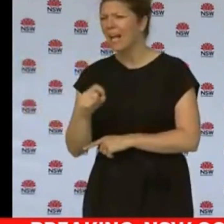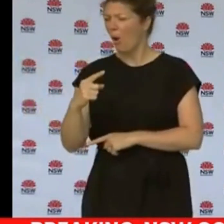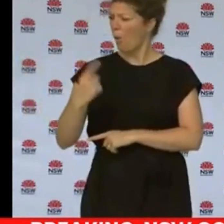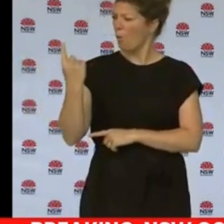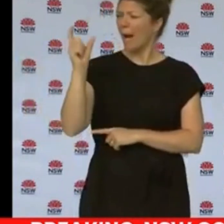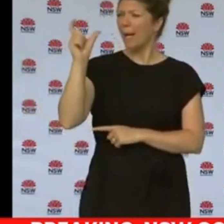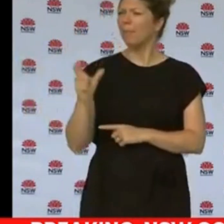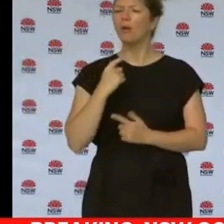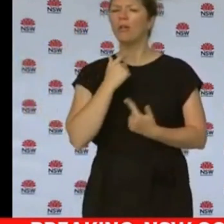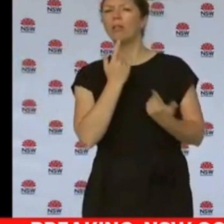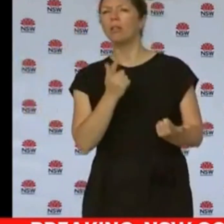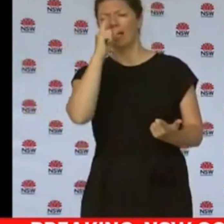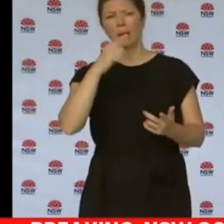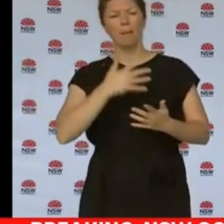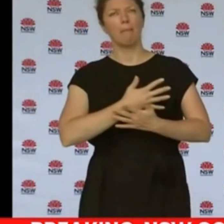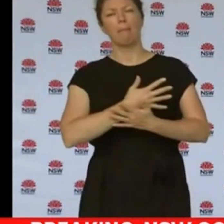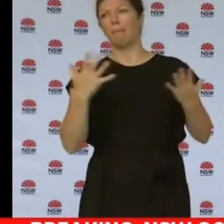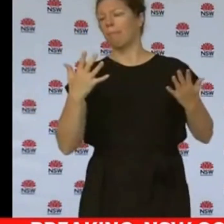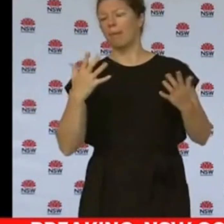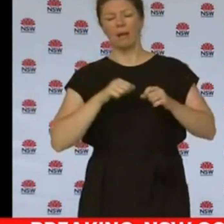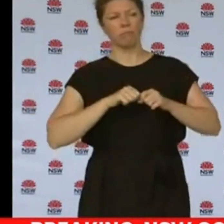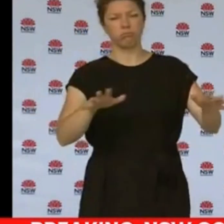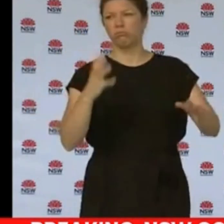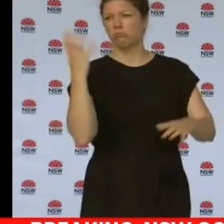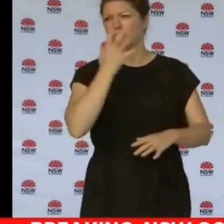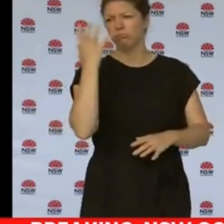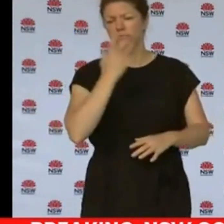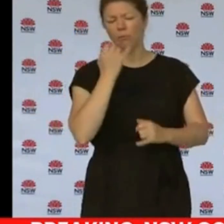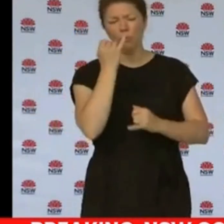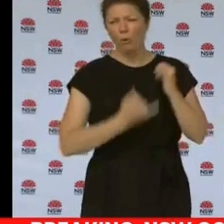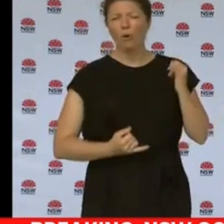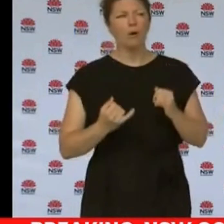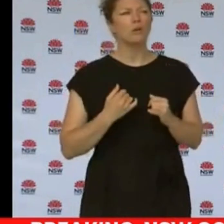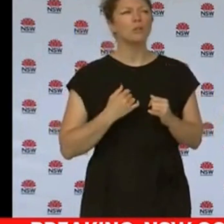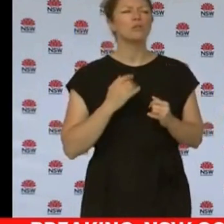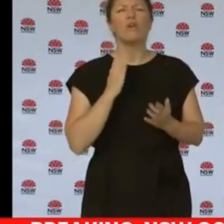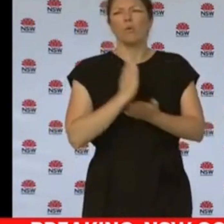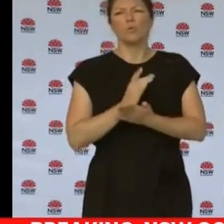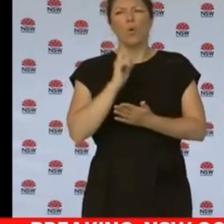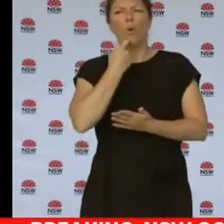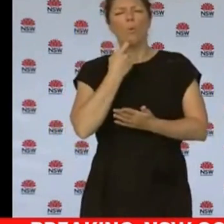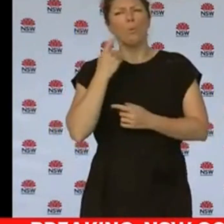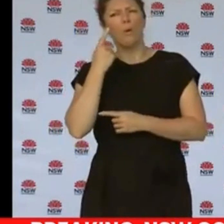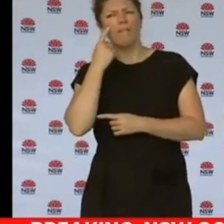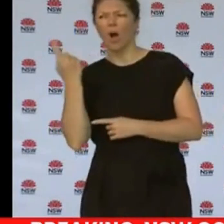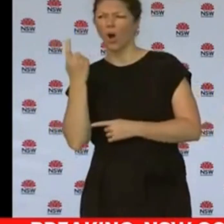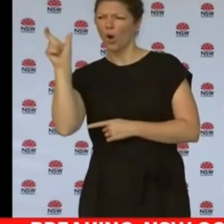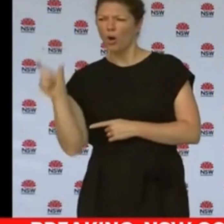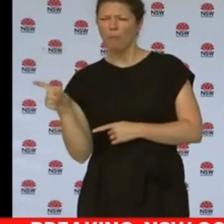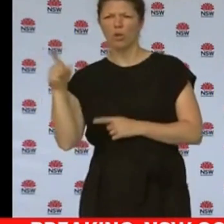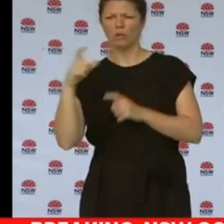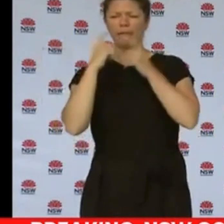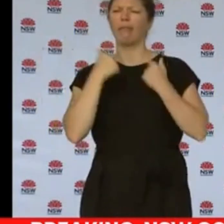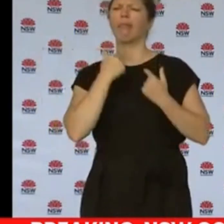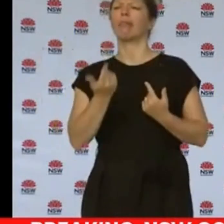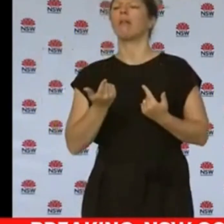or otherwise, can have really drastic consequences, and we've already seen that happen. And I'm sure relevant authorities will follow that up. But